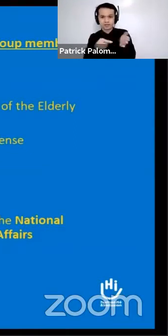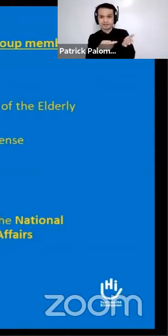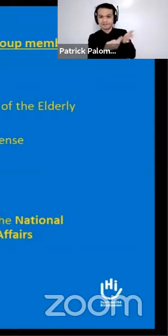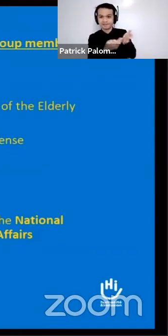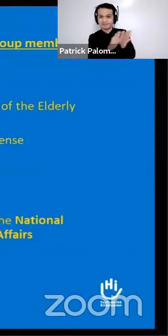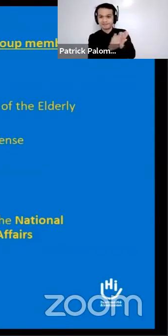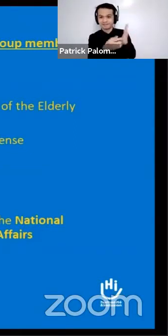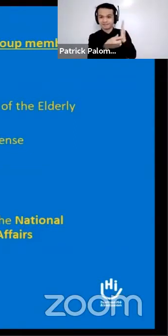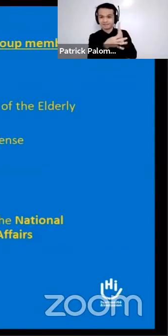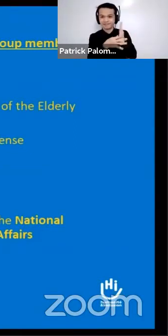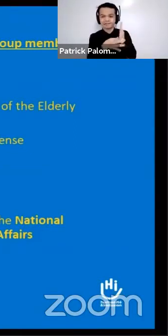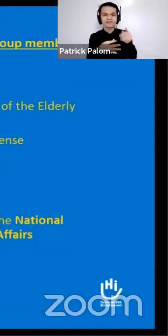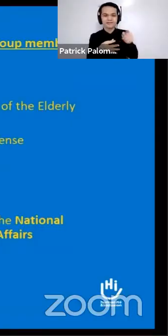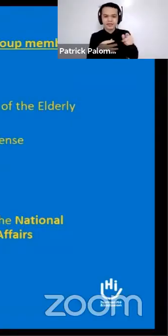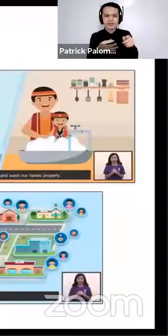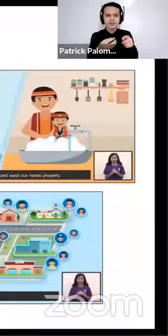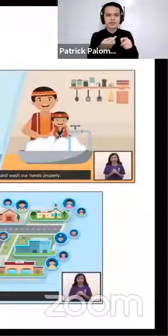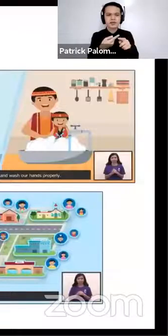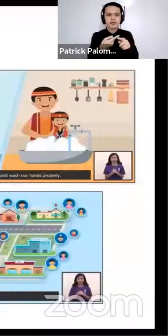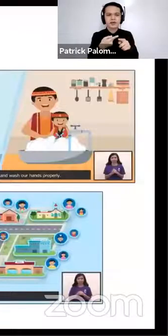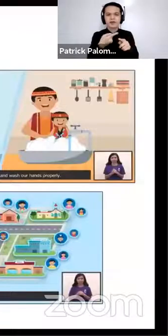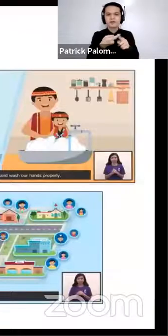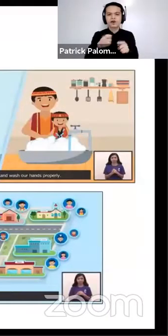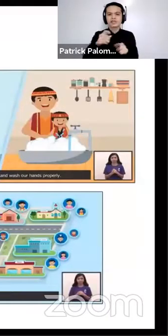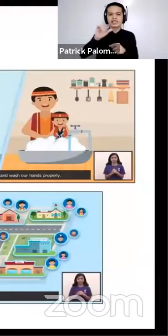of Civil Defense.